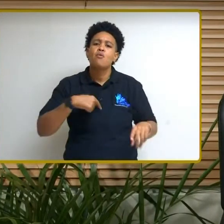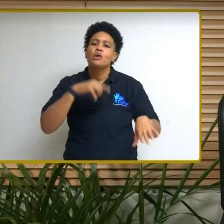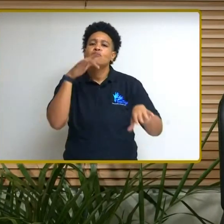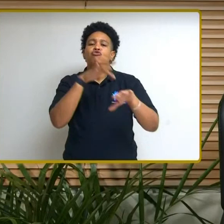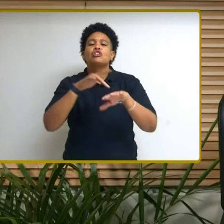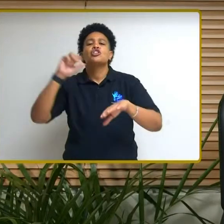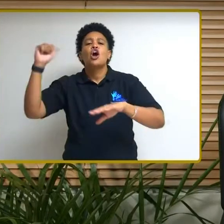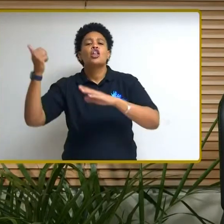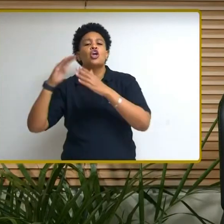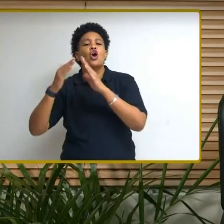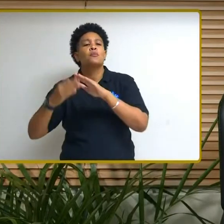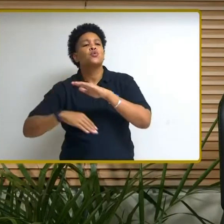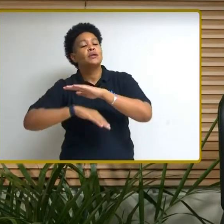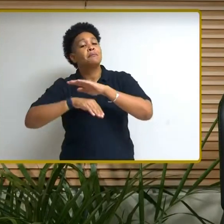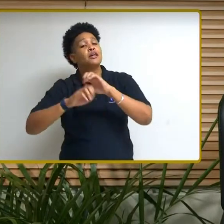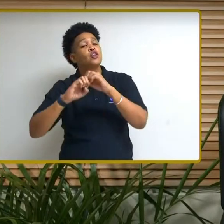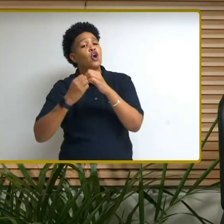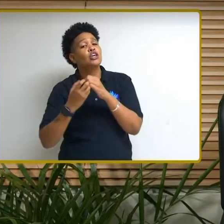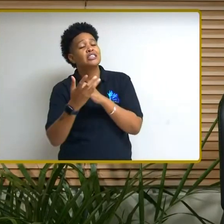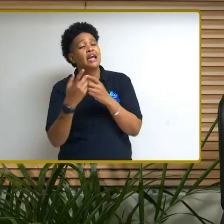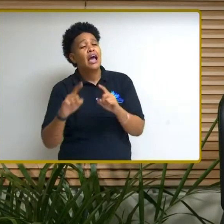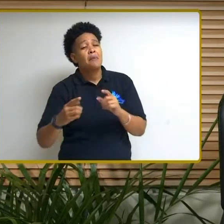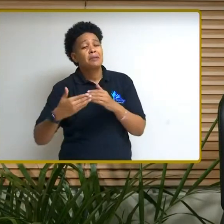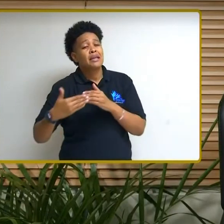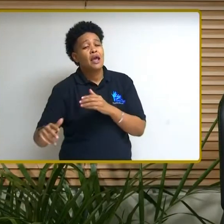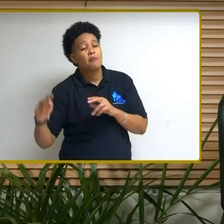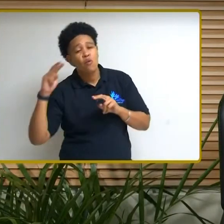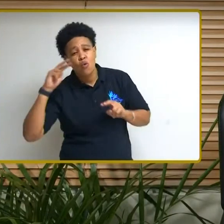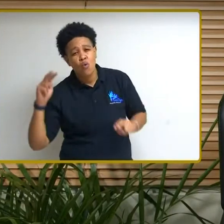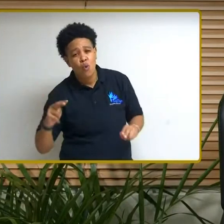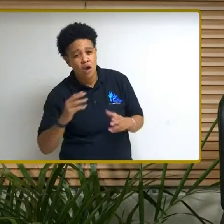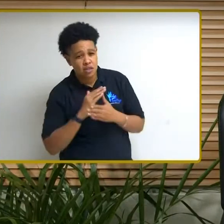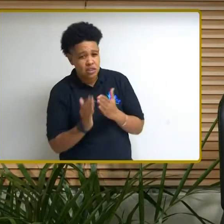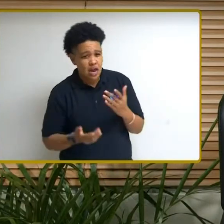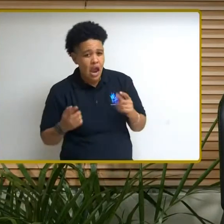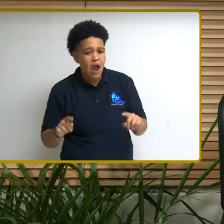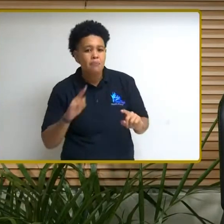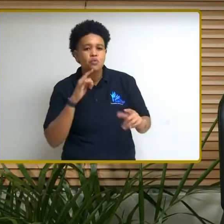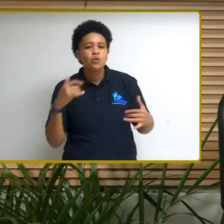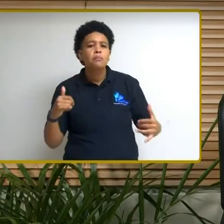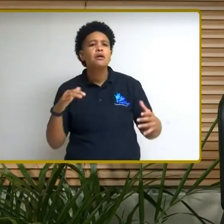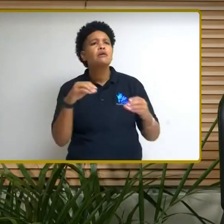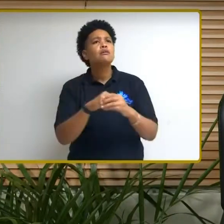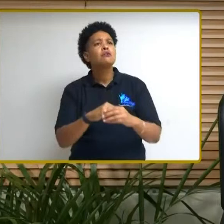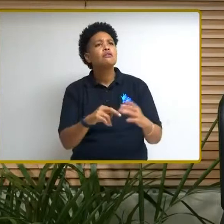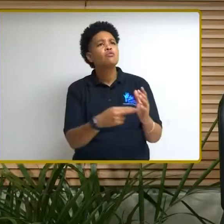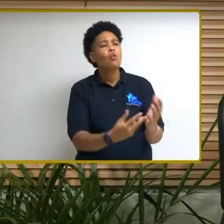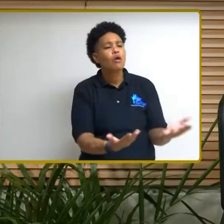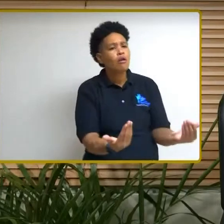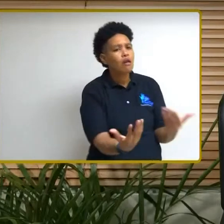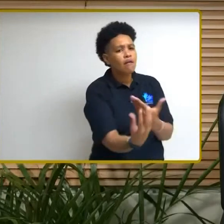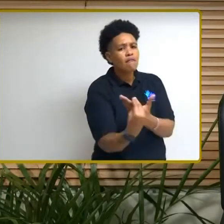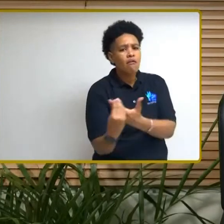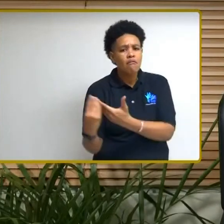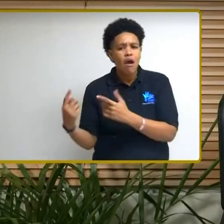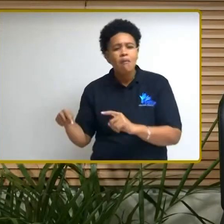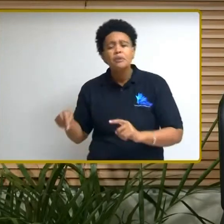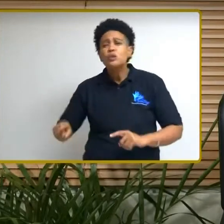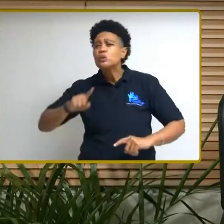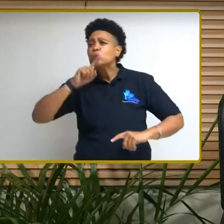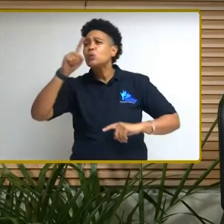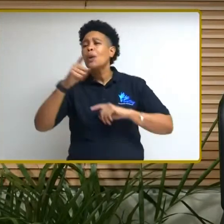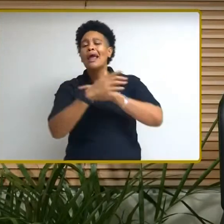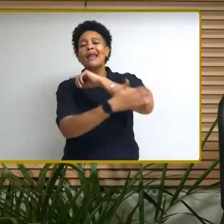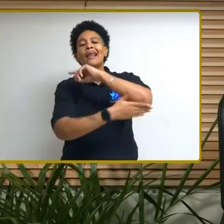to other community-based organizations, the neighborhood watches and so on, to play a role. So this is truly a national